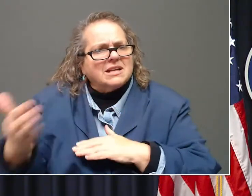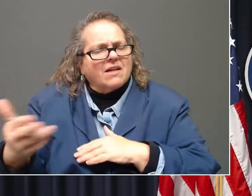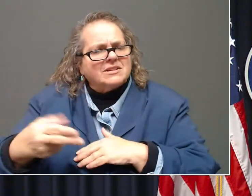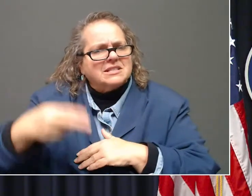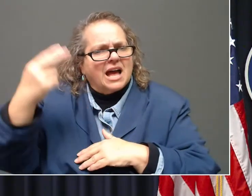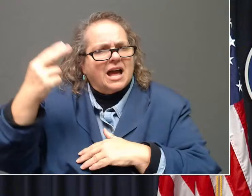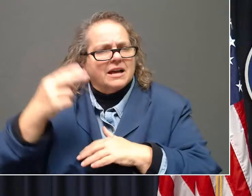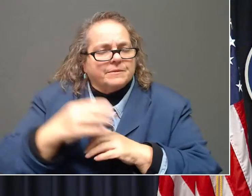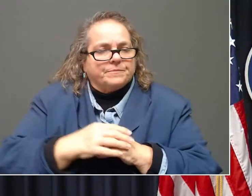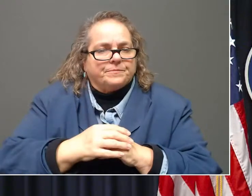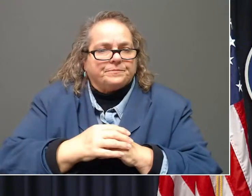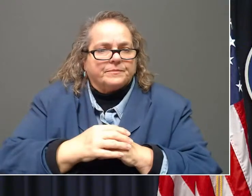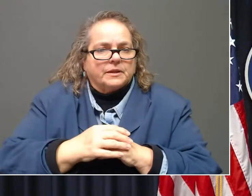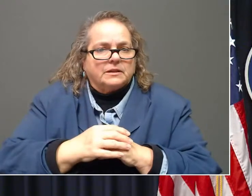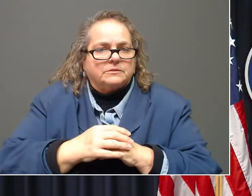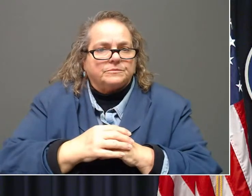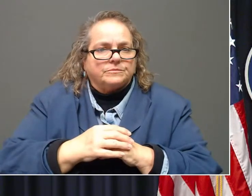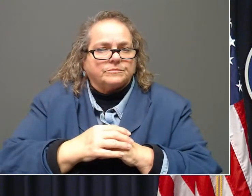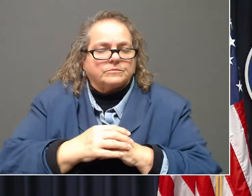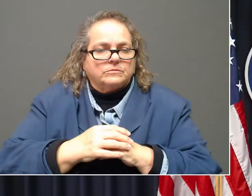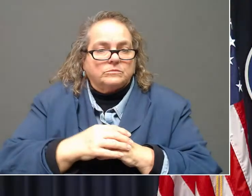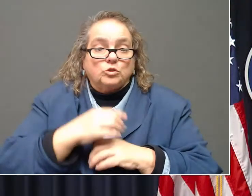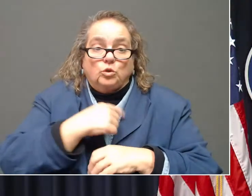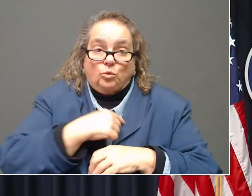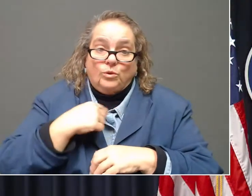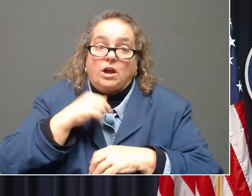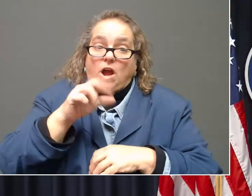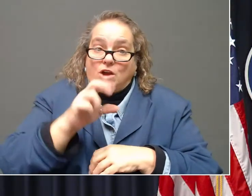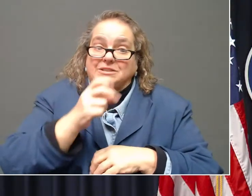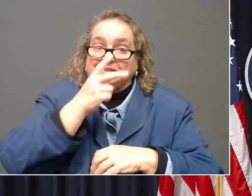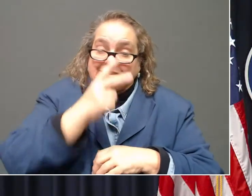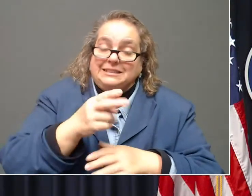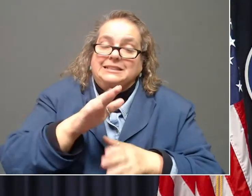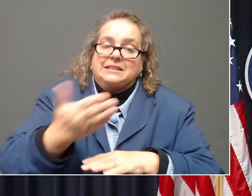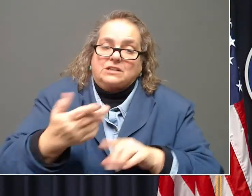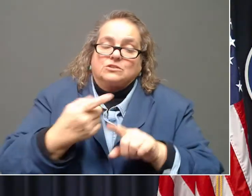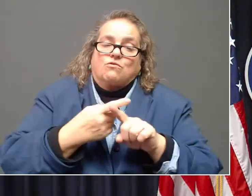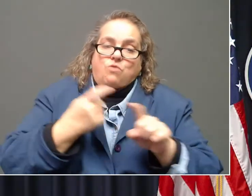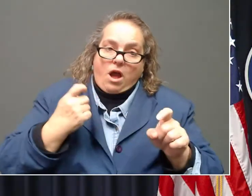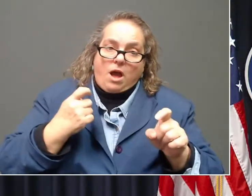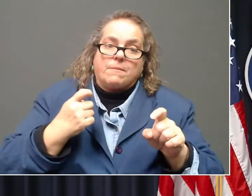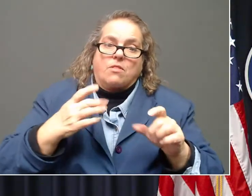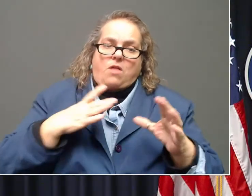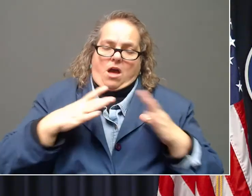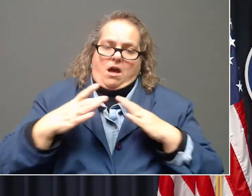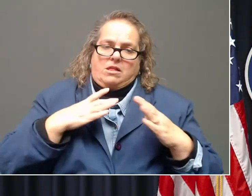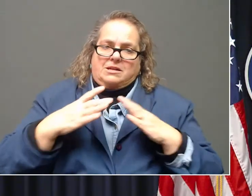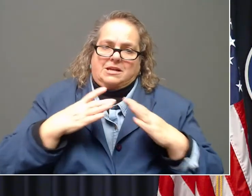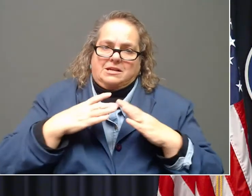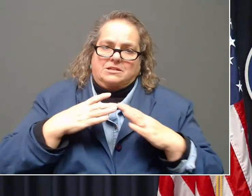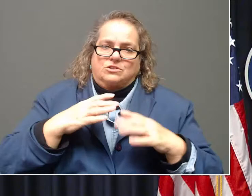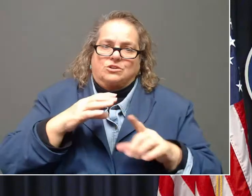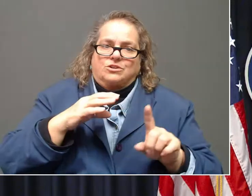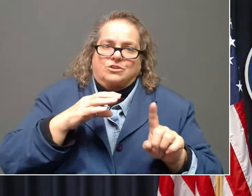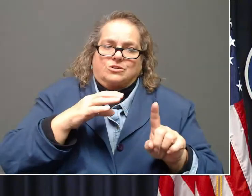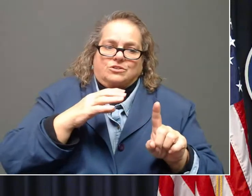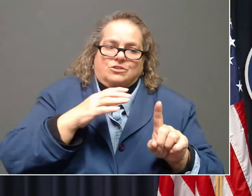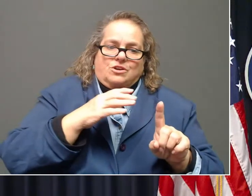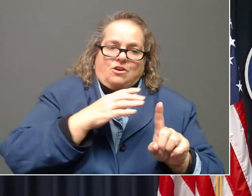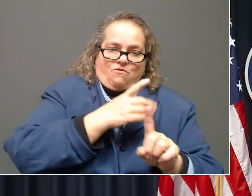Unfortunately, you announced 58 deaths today, and you have talked previously about deaths